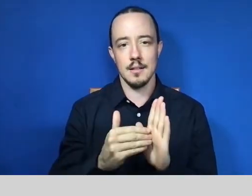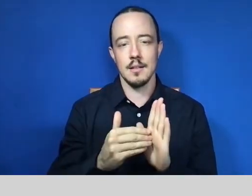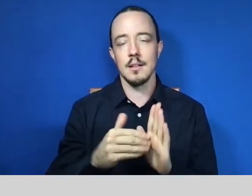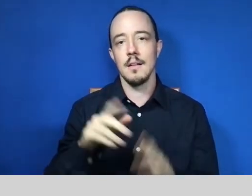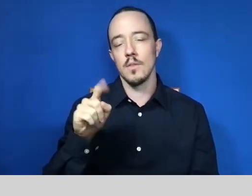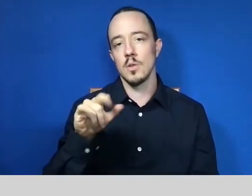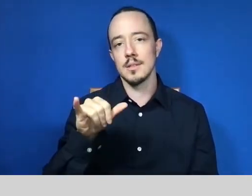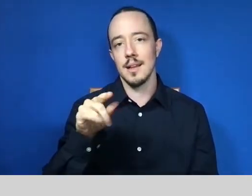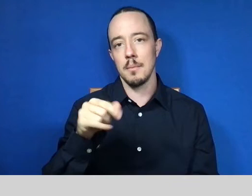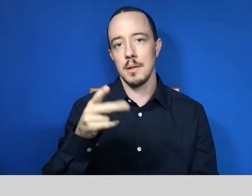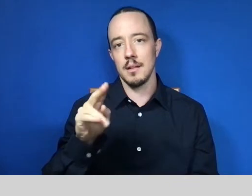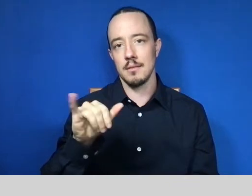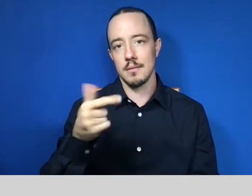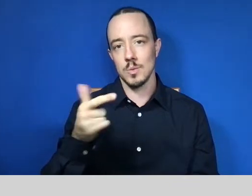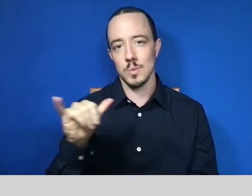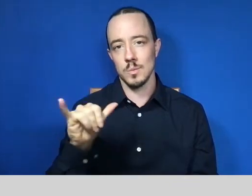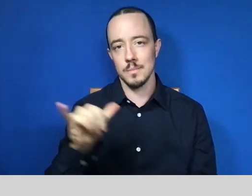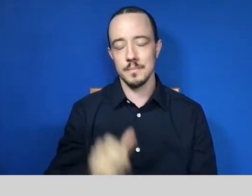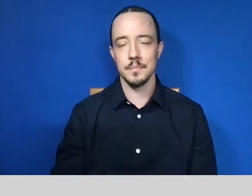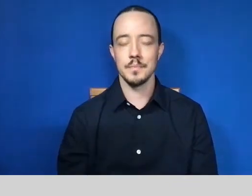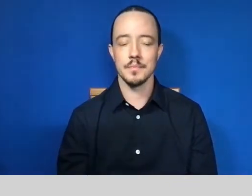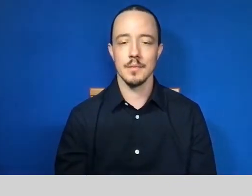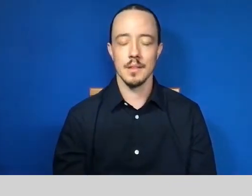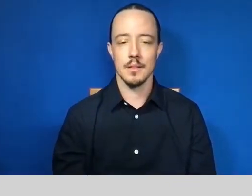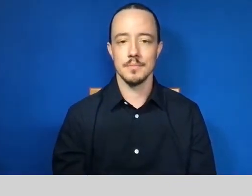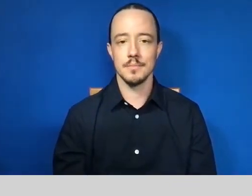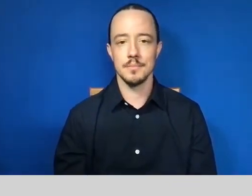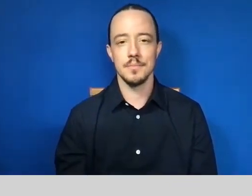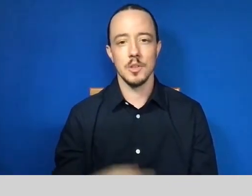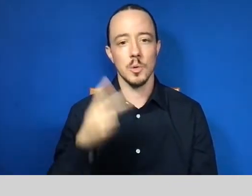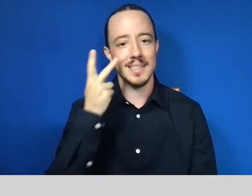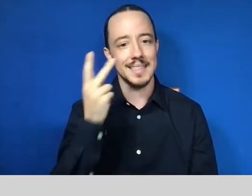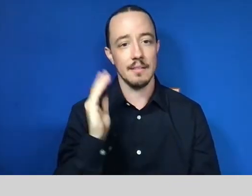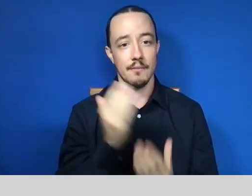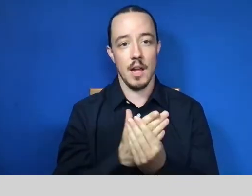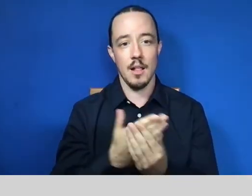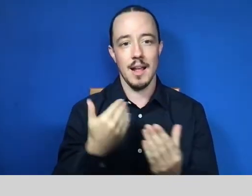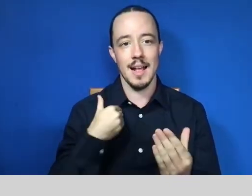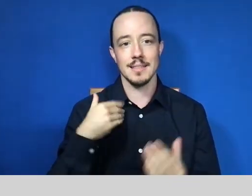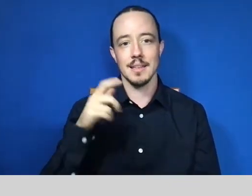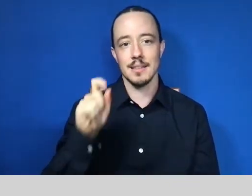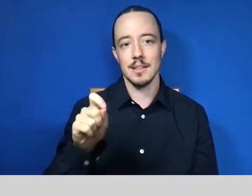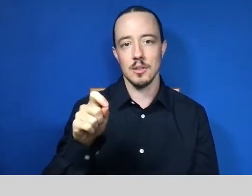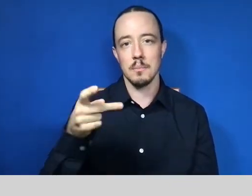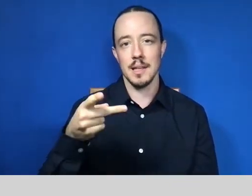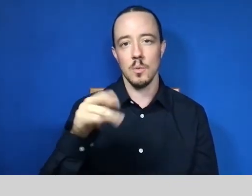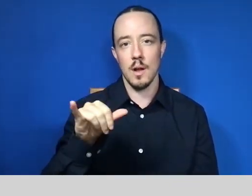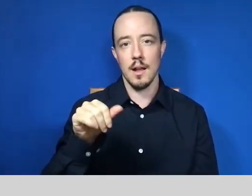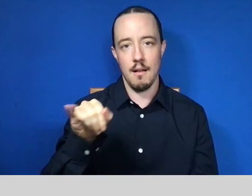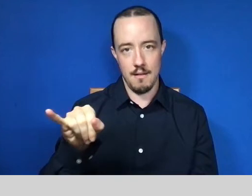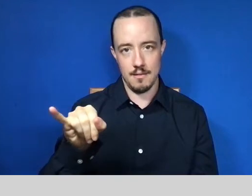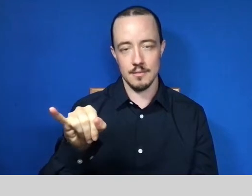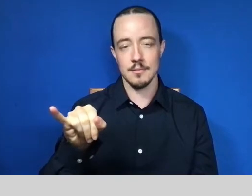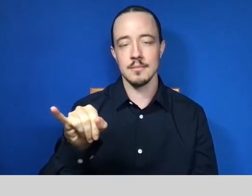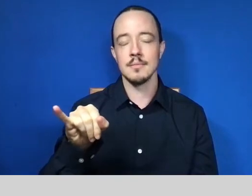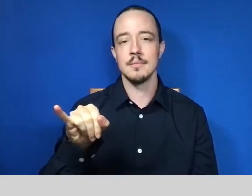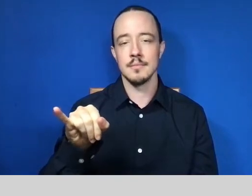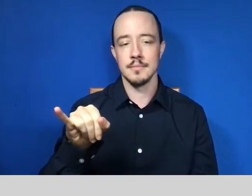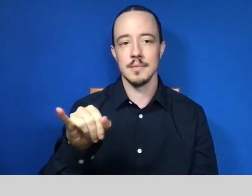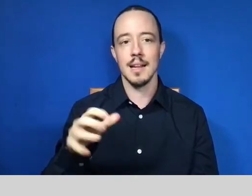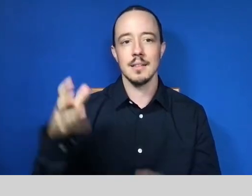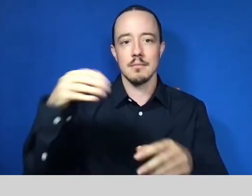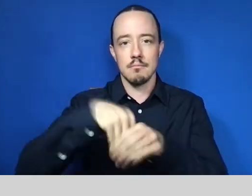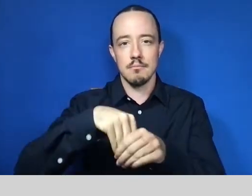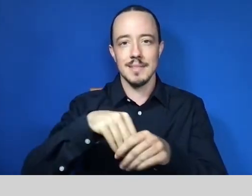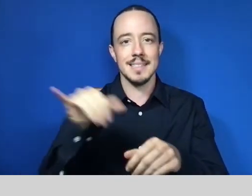see, our stub file has an extension pyi and is called the same as the module we want